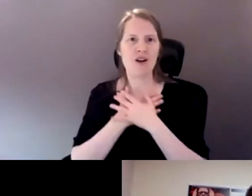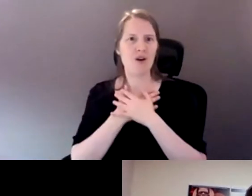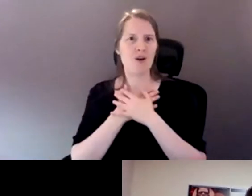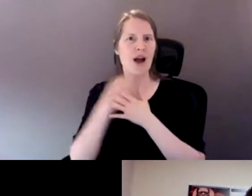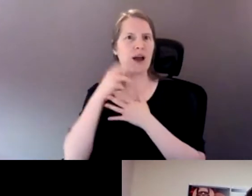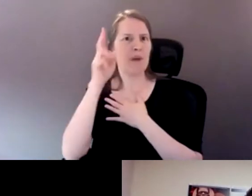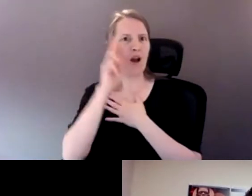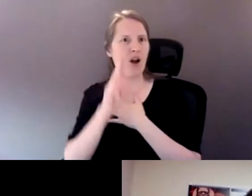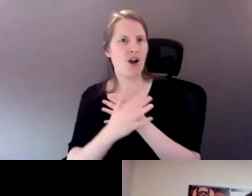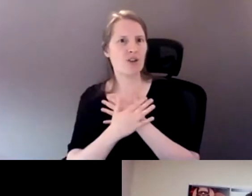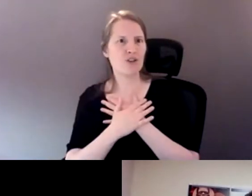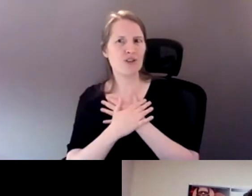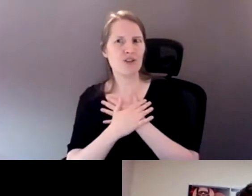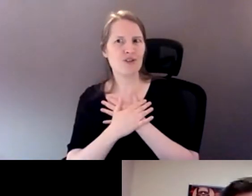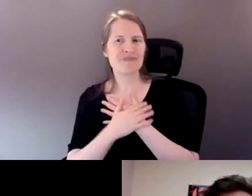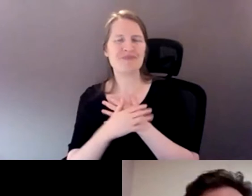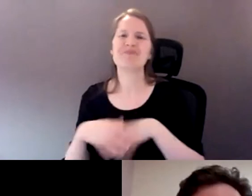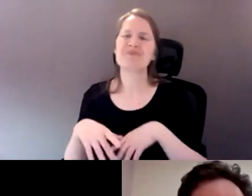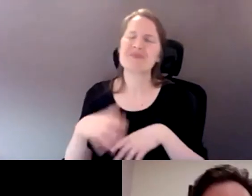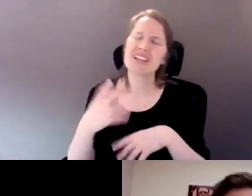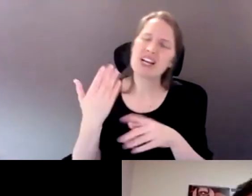And it reminded me